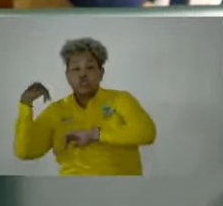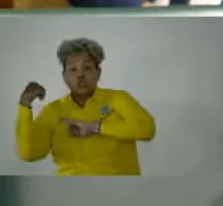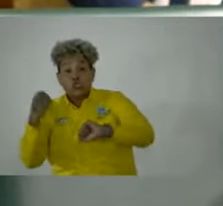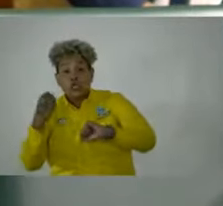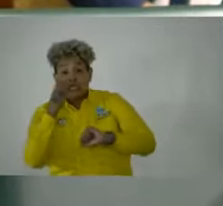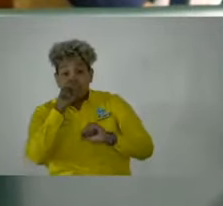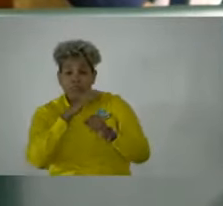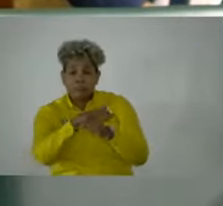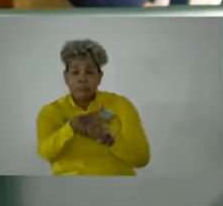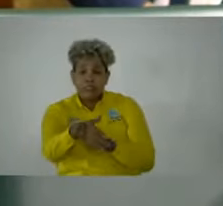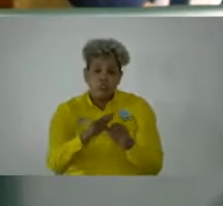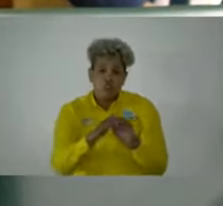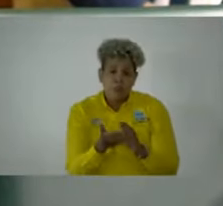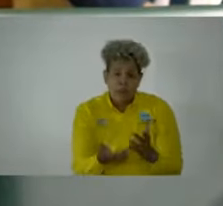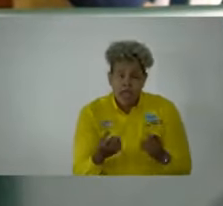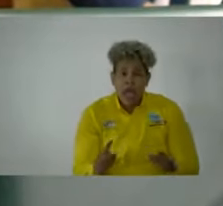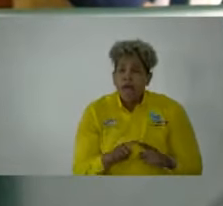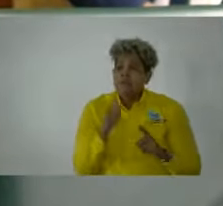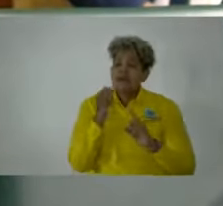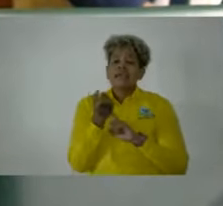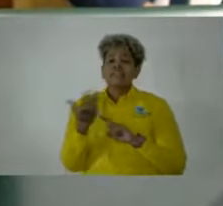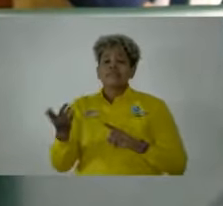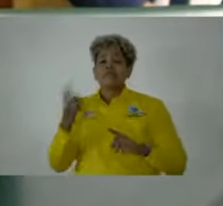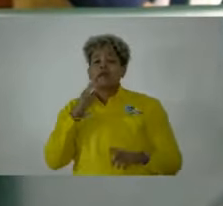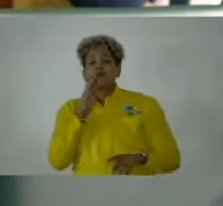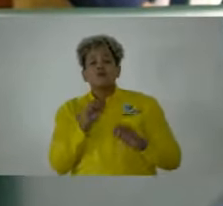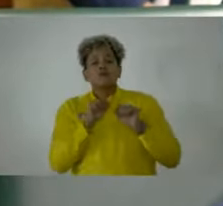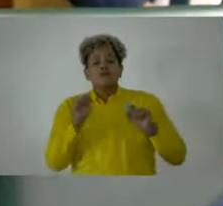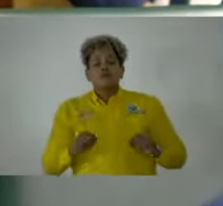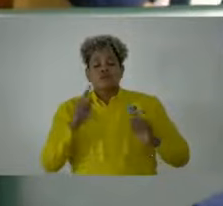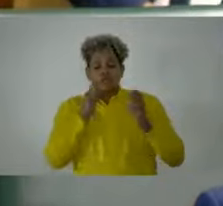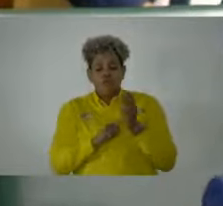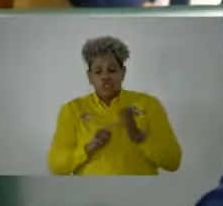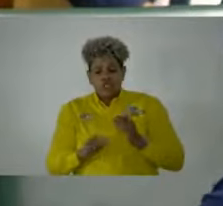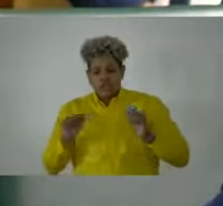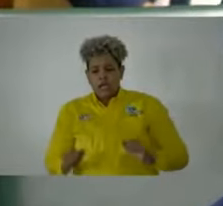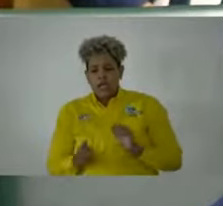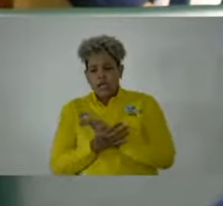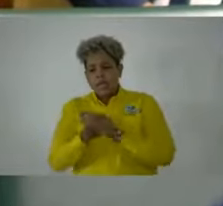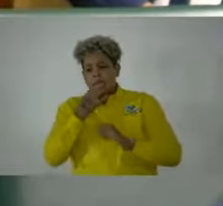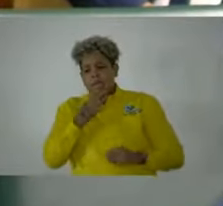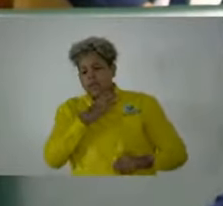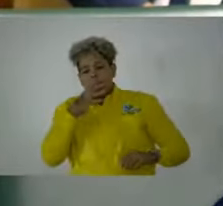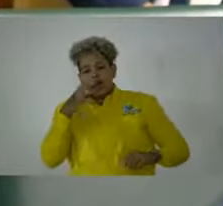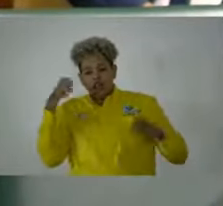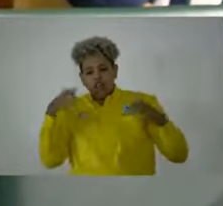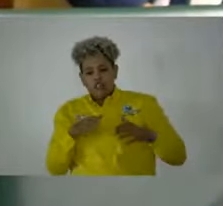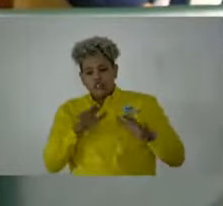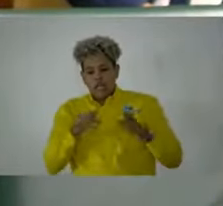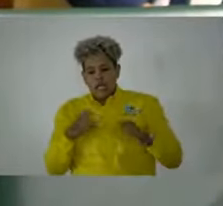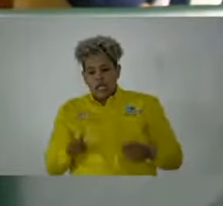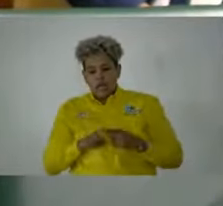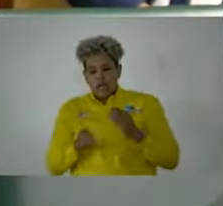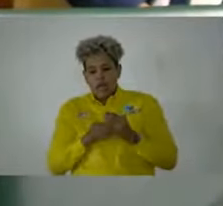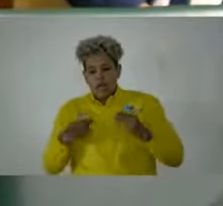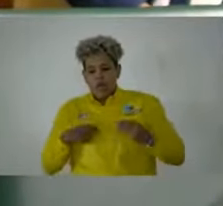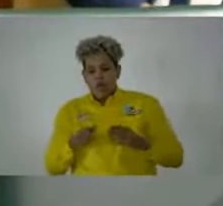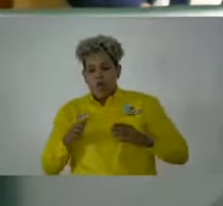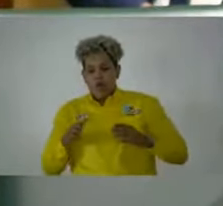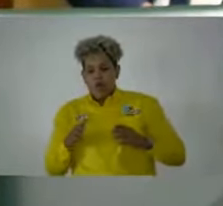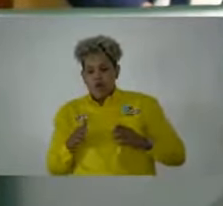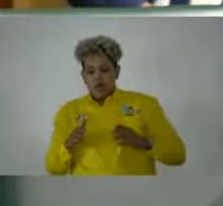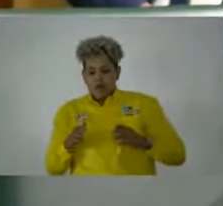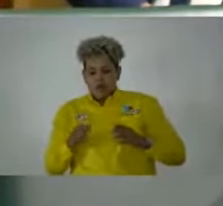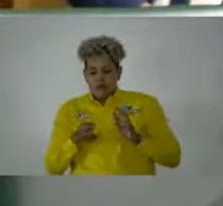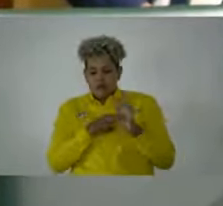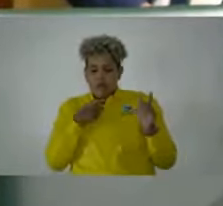food security in Jamaica, expanding irrigation and research capabilities in the agricultural sector. And we're going to brand